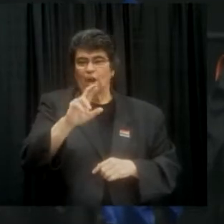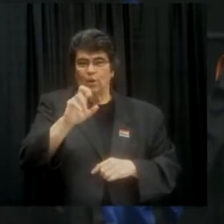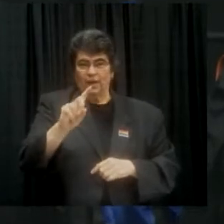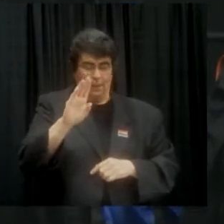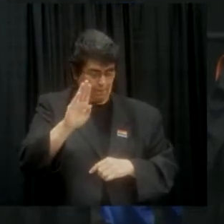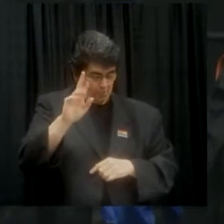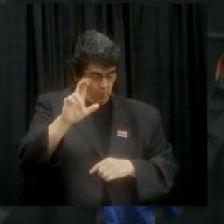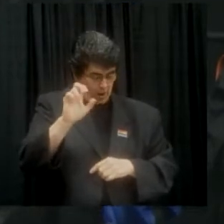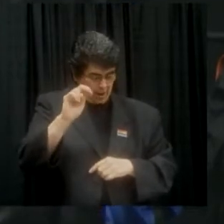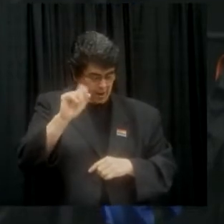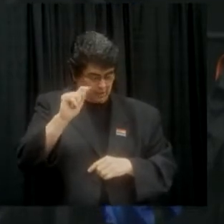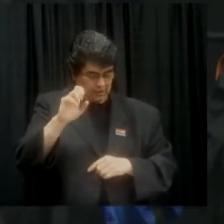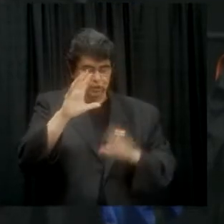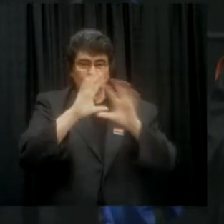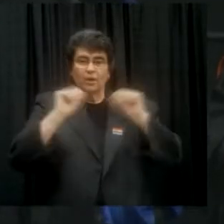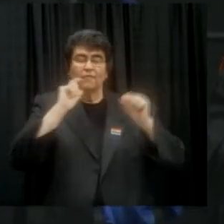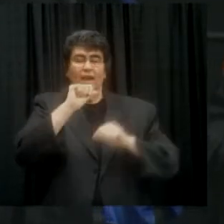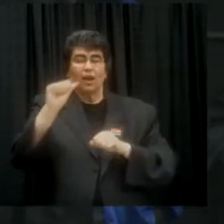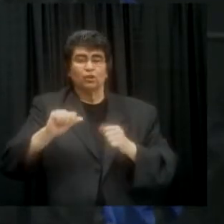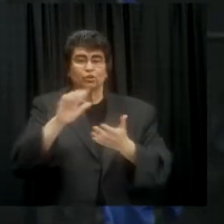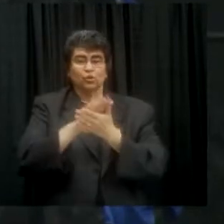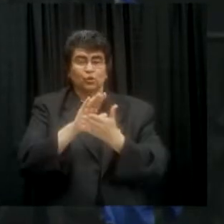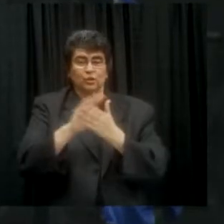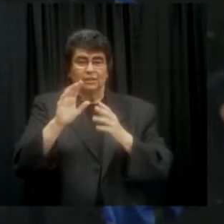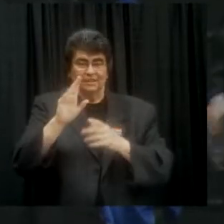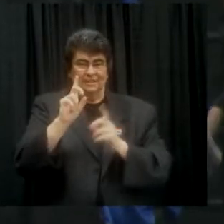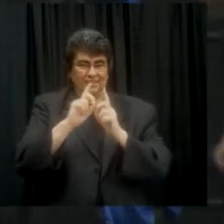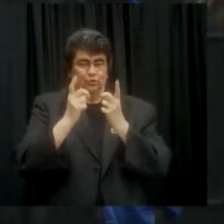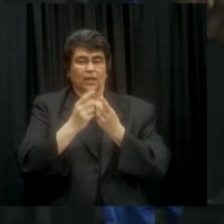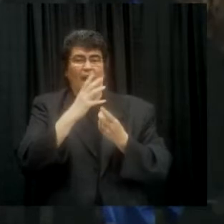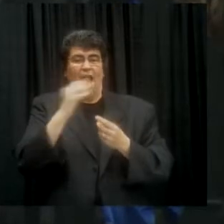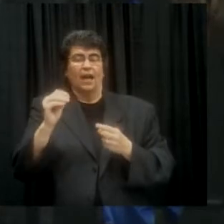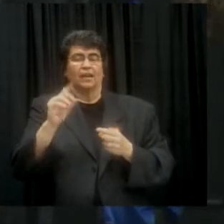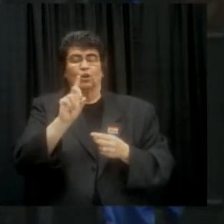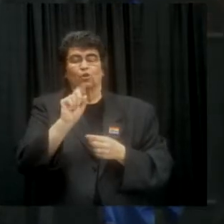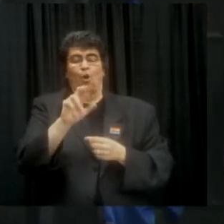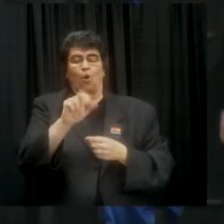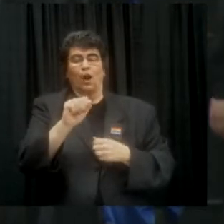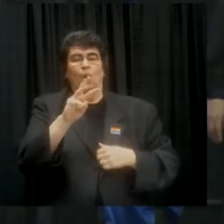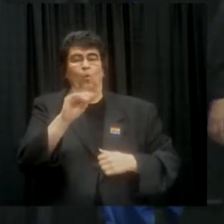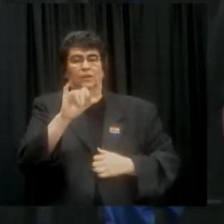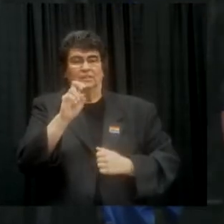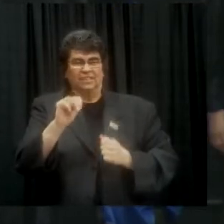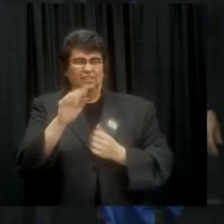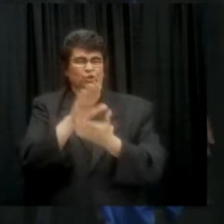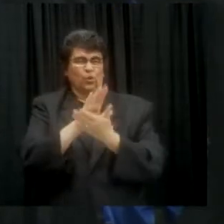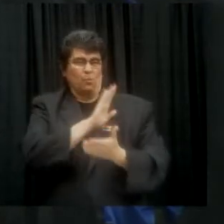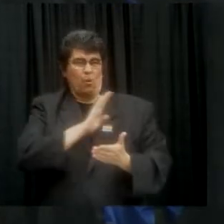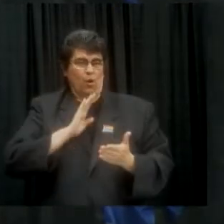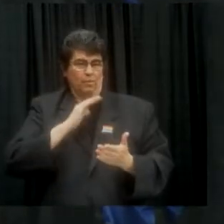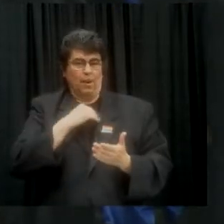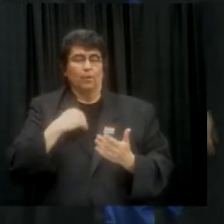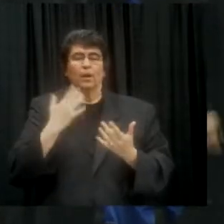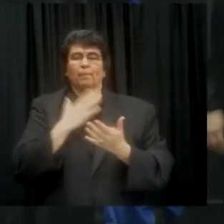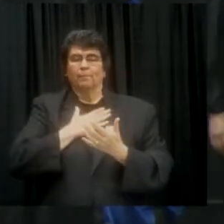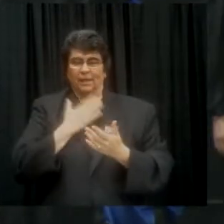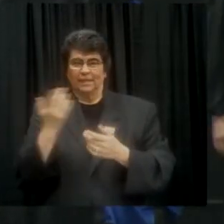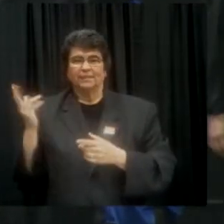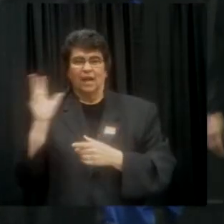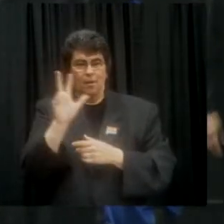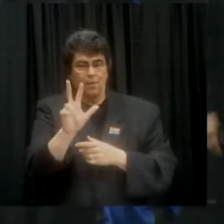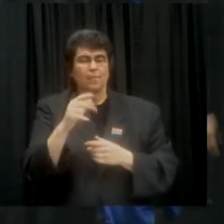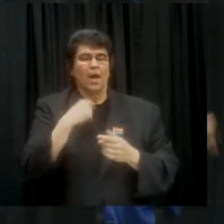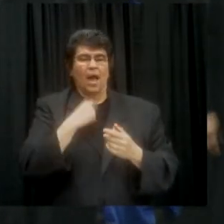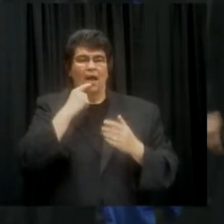Anchorage School District, and Ms. Dora Wilson, our Anchorage School Board member. Please come forward for the formal presentation and acceptance of the class